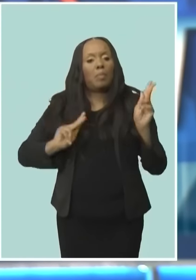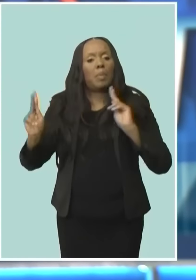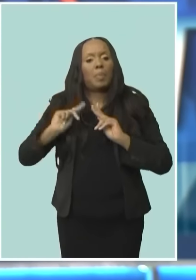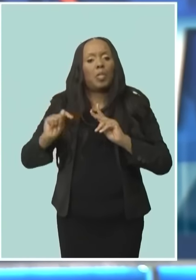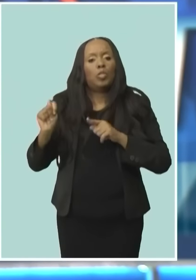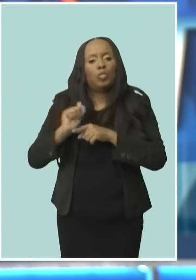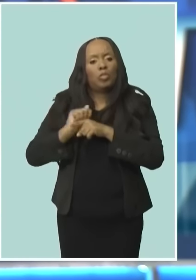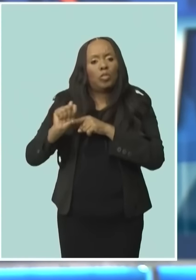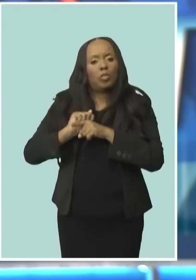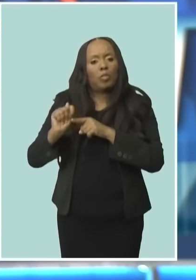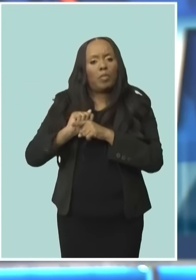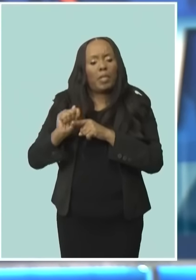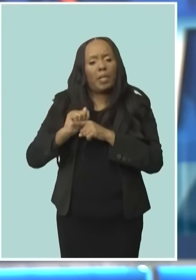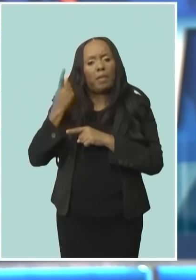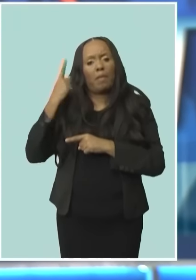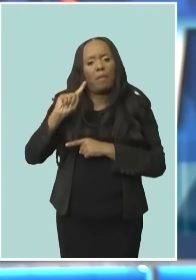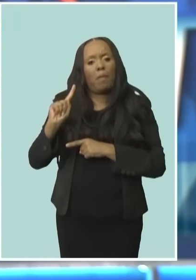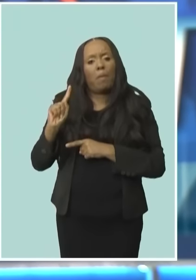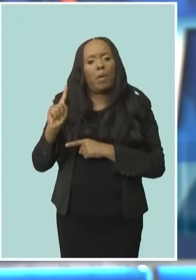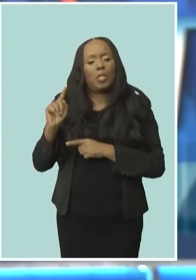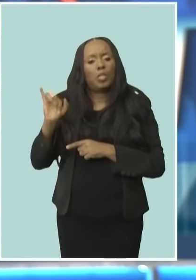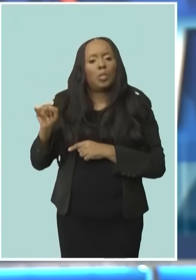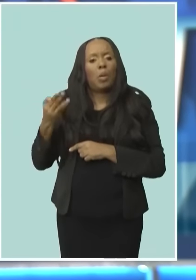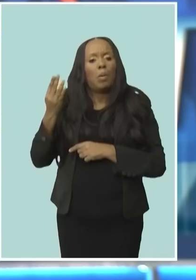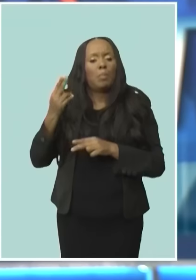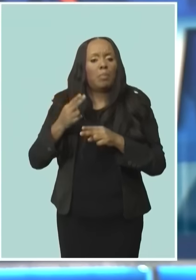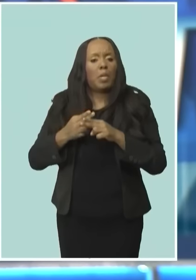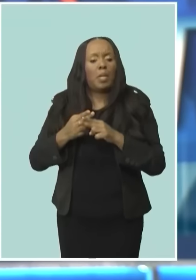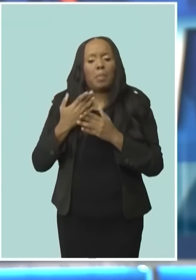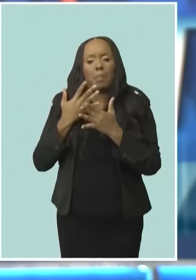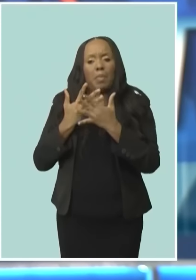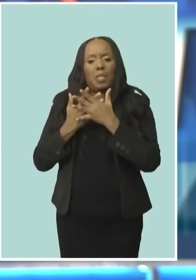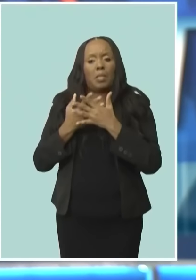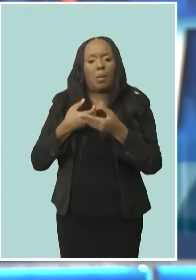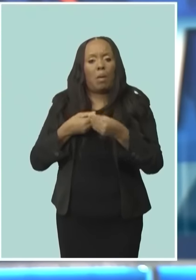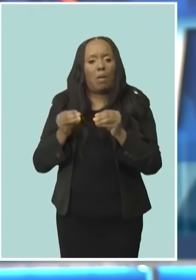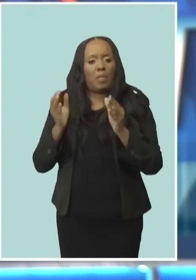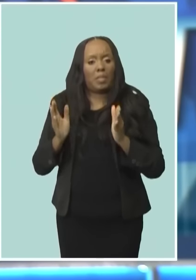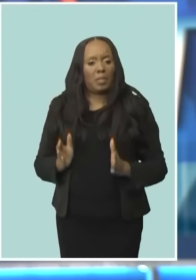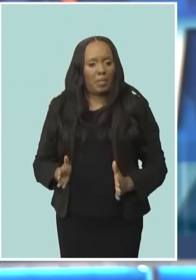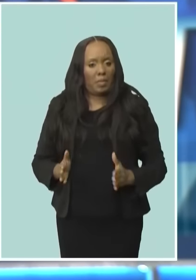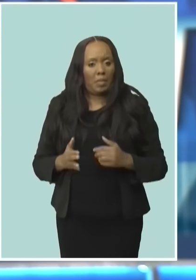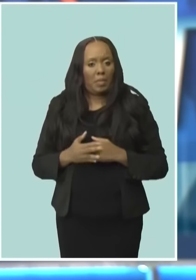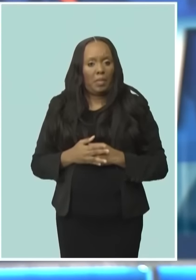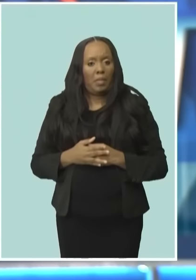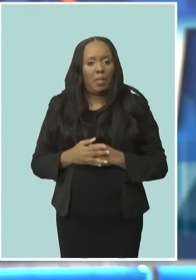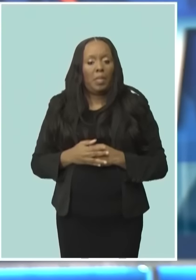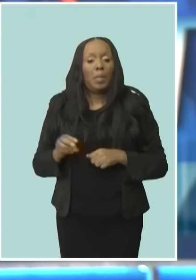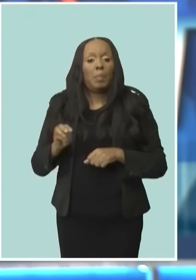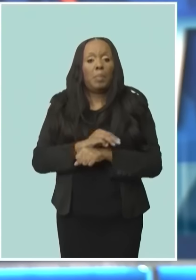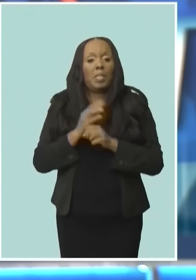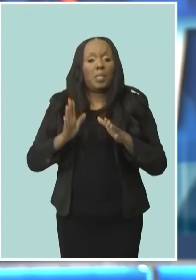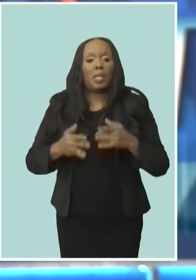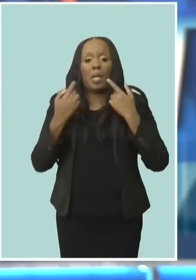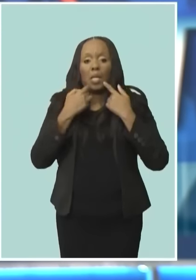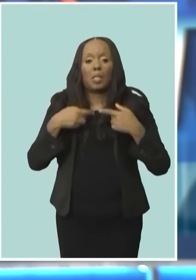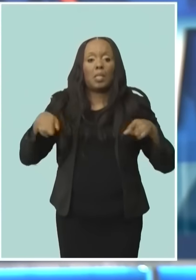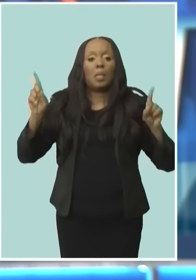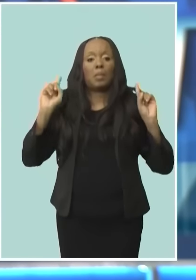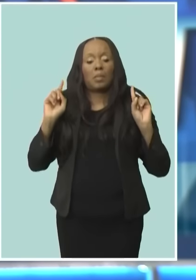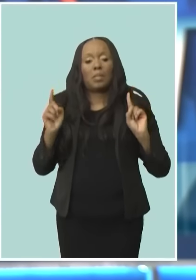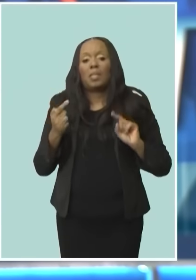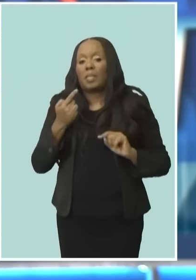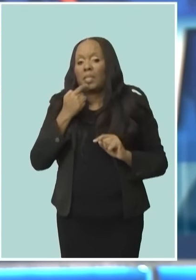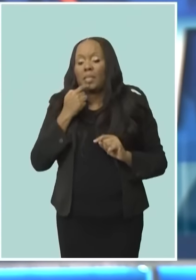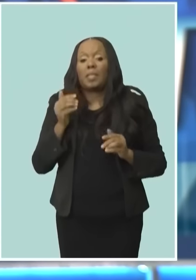prison officers. Minister of Information and Home Affairs Wilfred Abrams has announced the next recruit intake will be